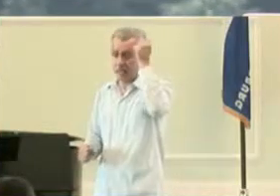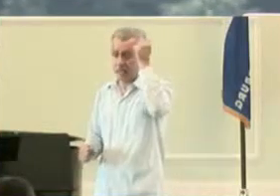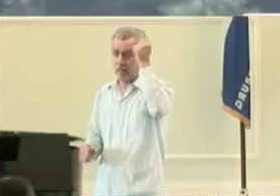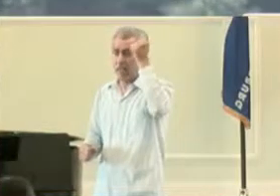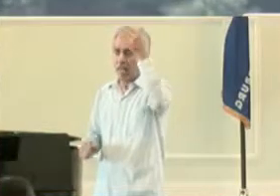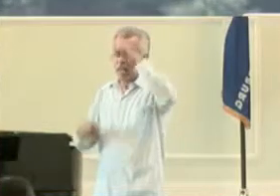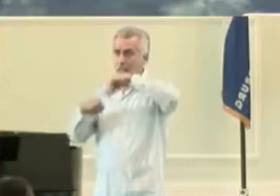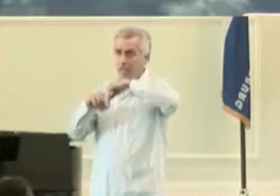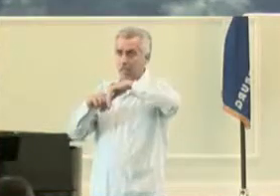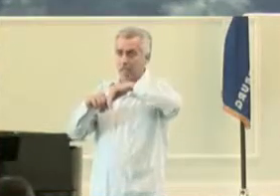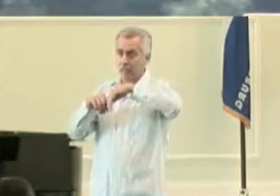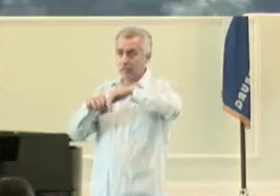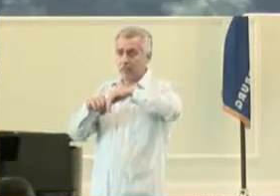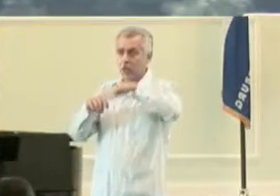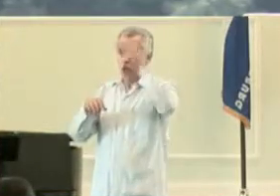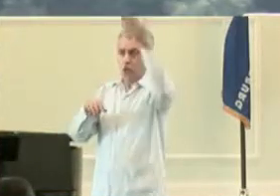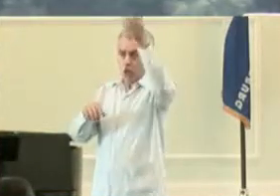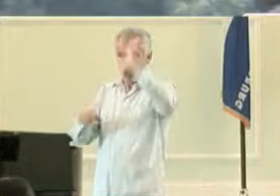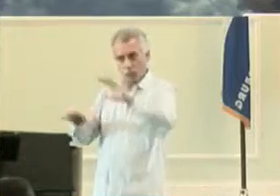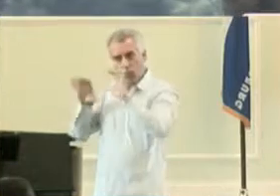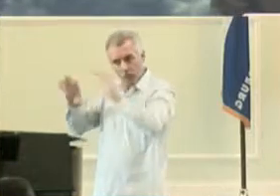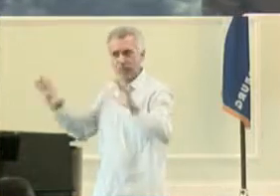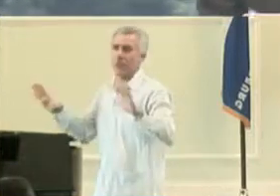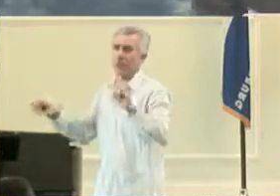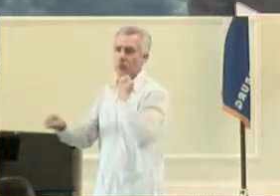God. In fact,